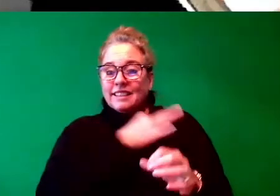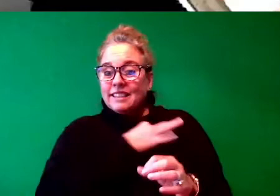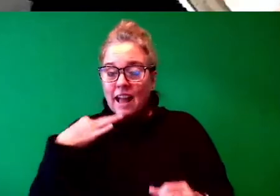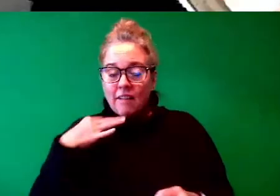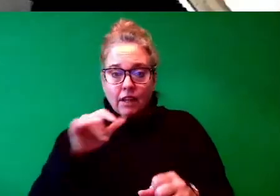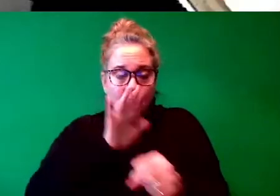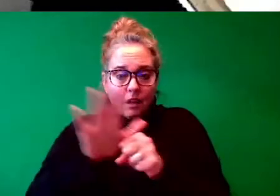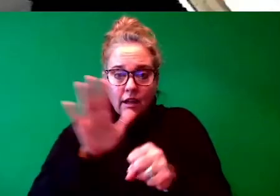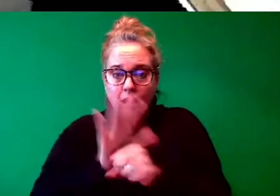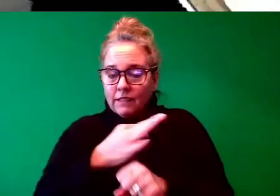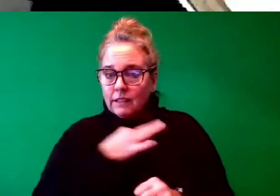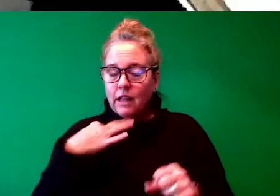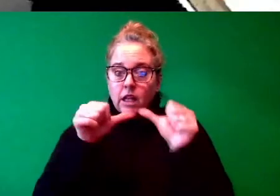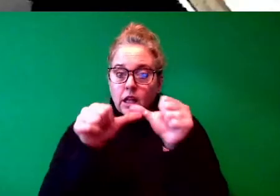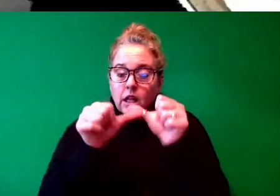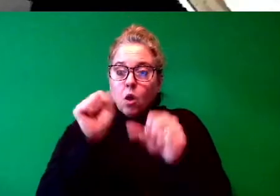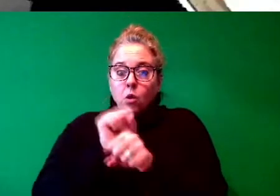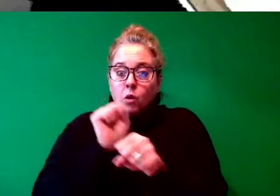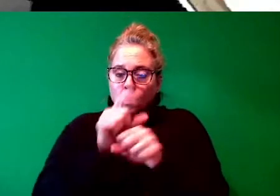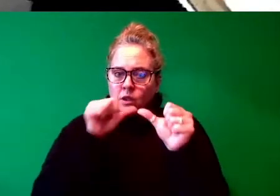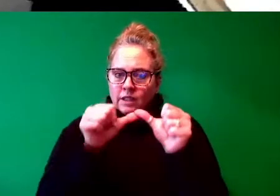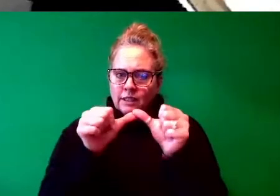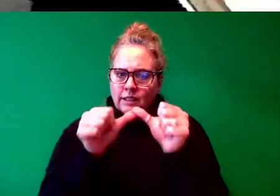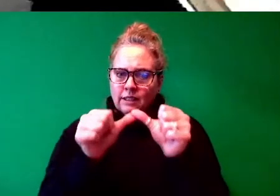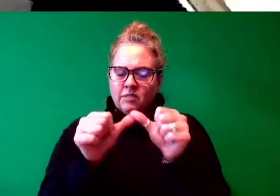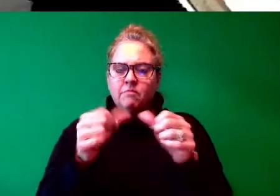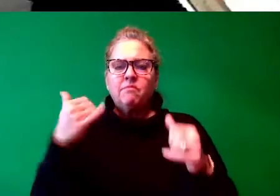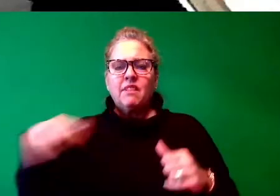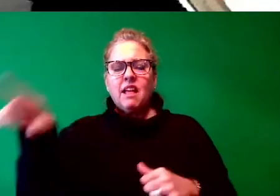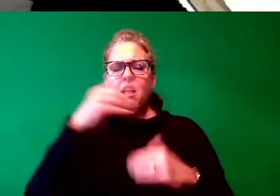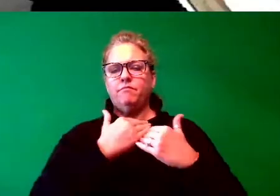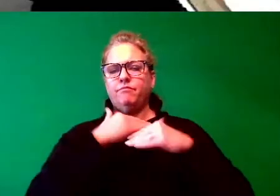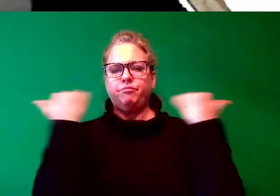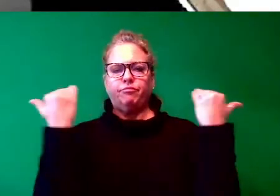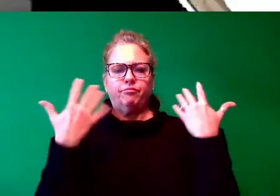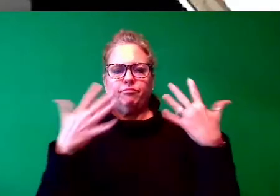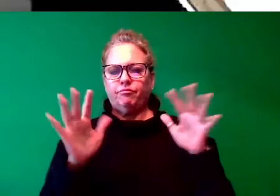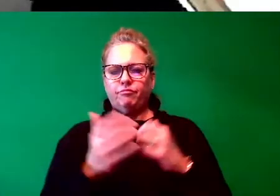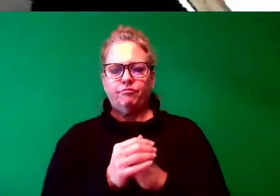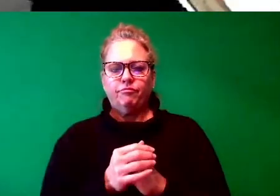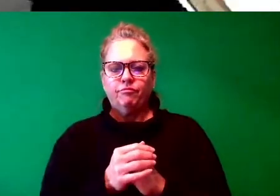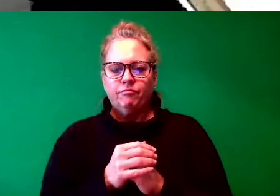would encourage all of Susan and her team to take care of themselves, because